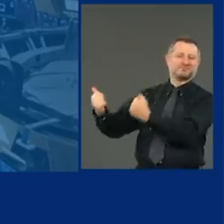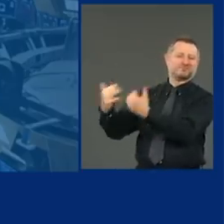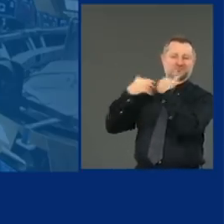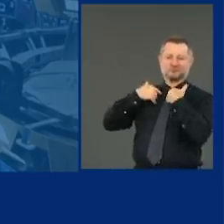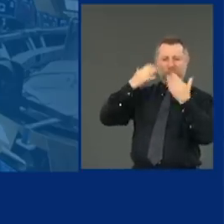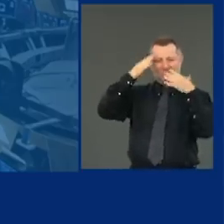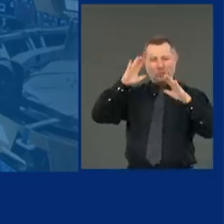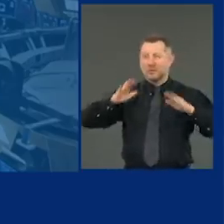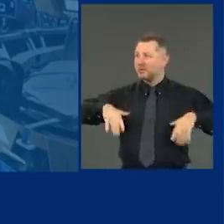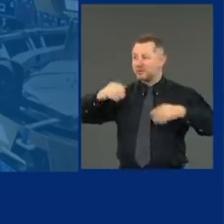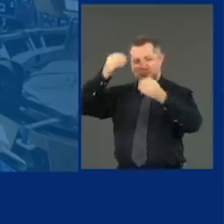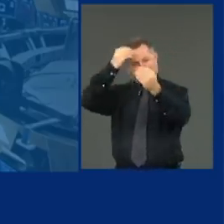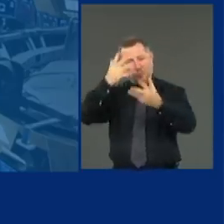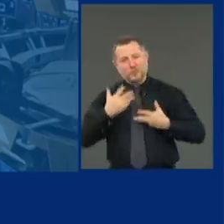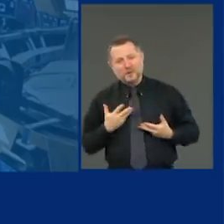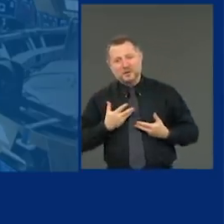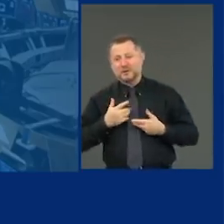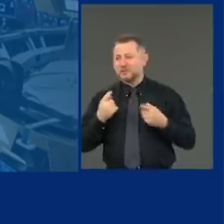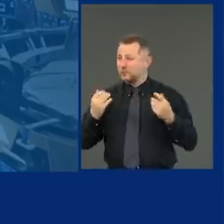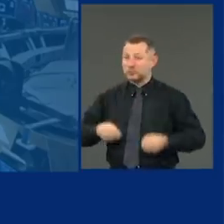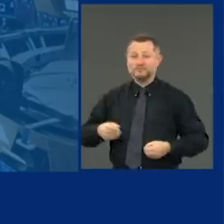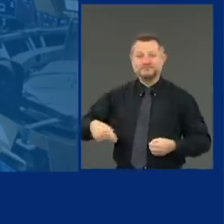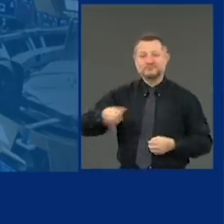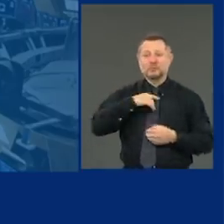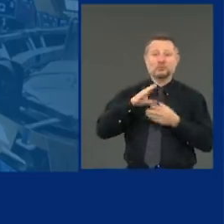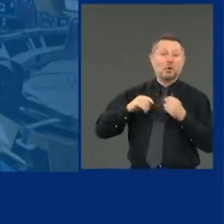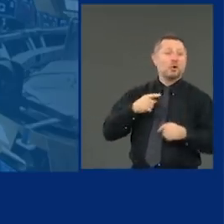We all were told it was coming from China.